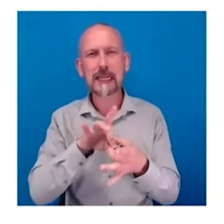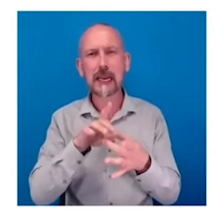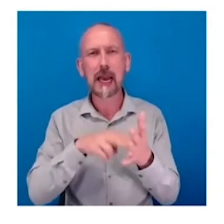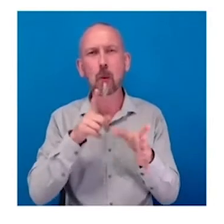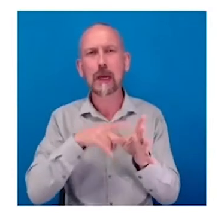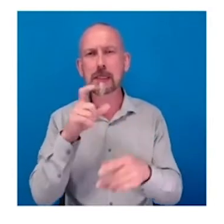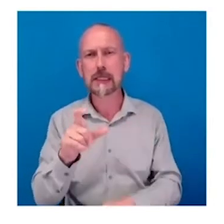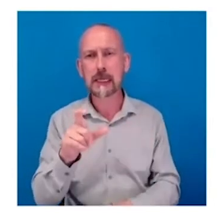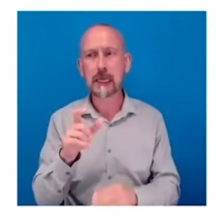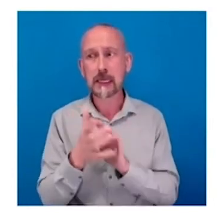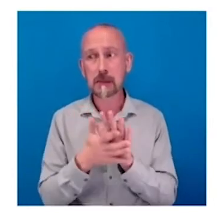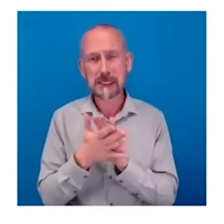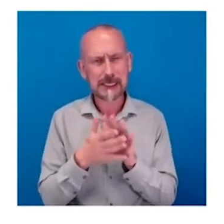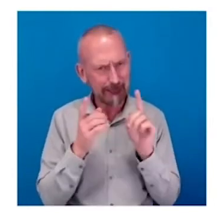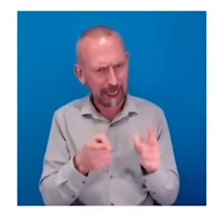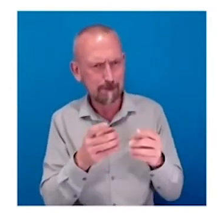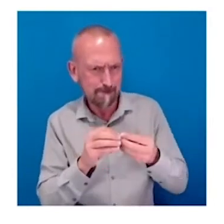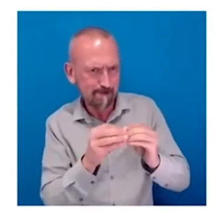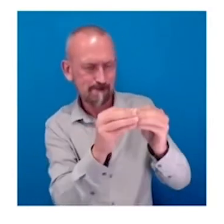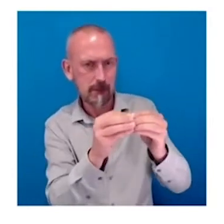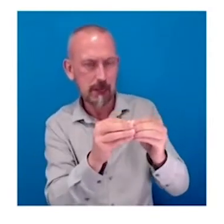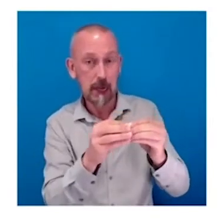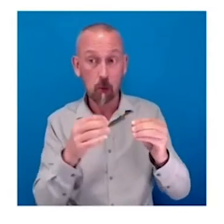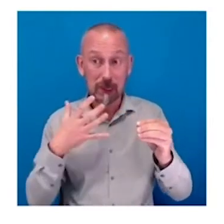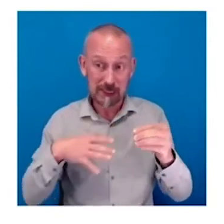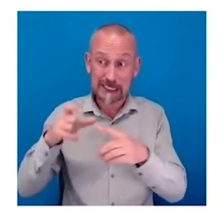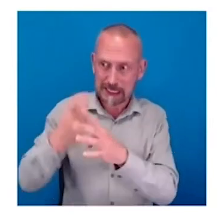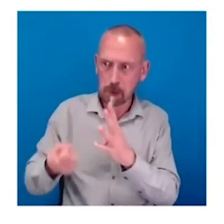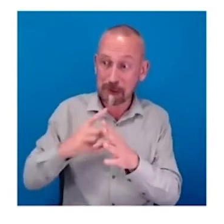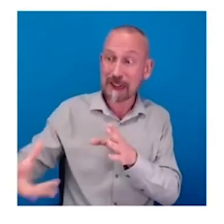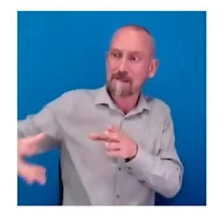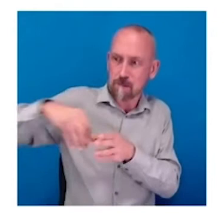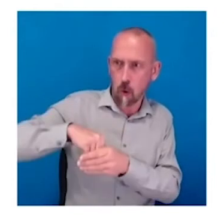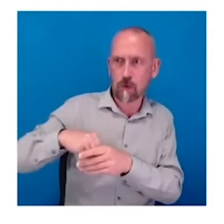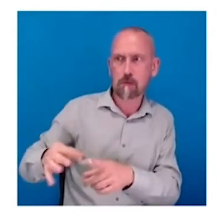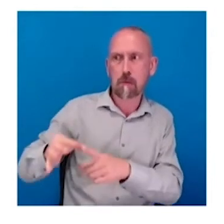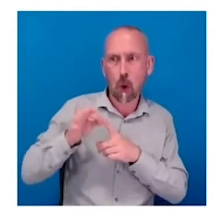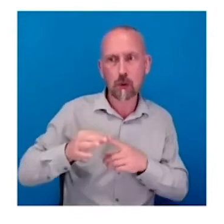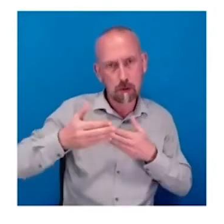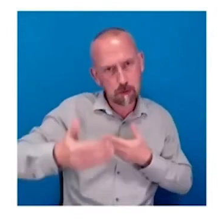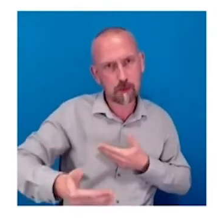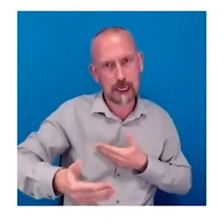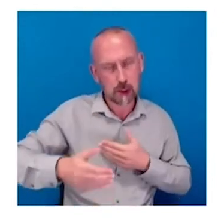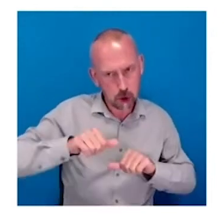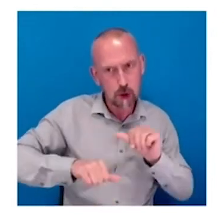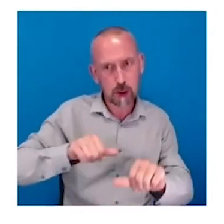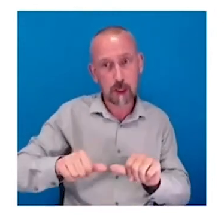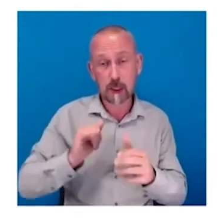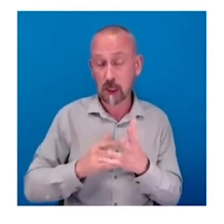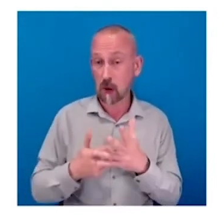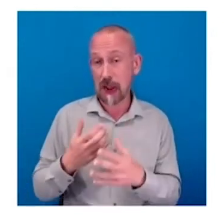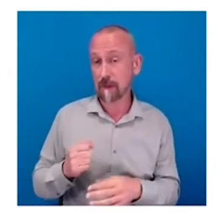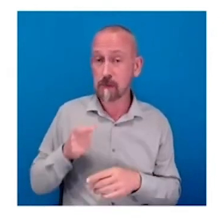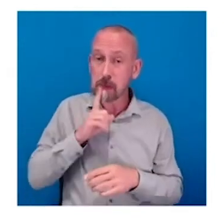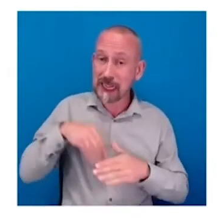process. So we helped write the standards of feedback from people in our office that had different impairments, and the disabled and